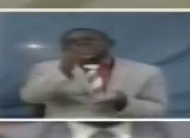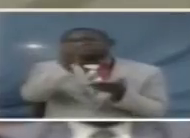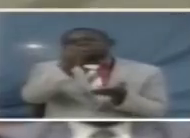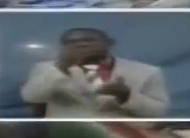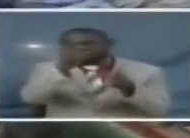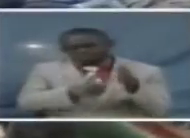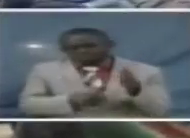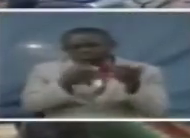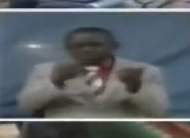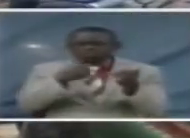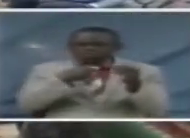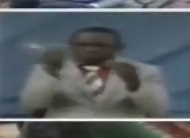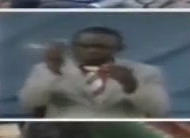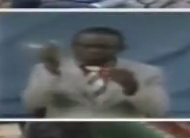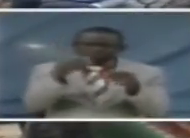budget.